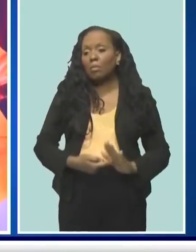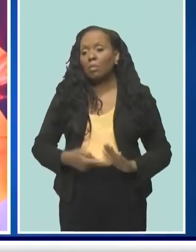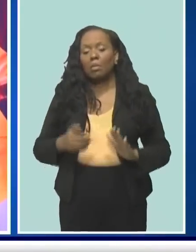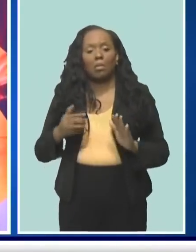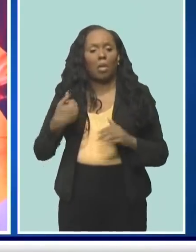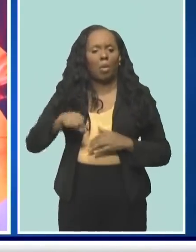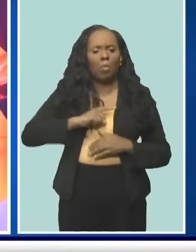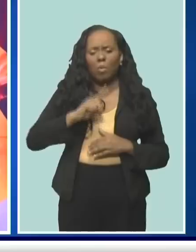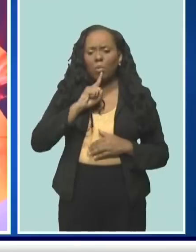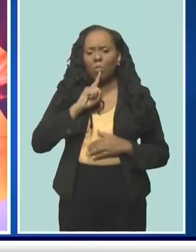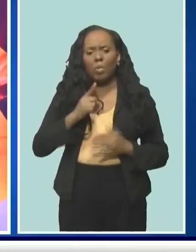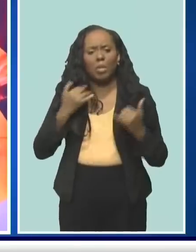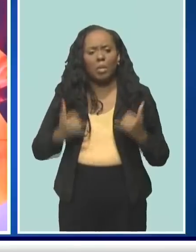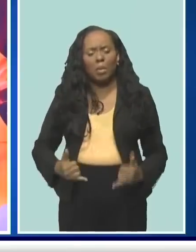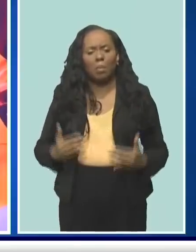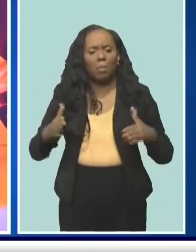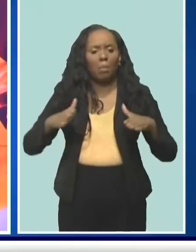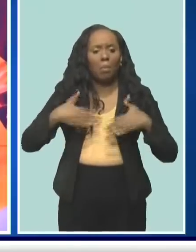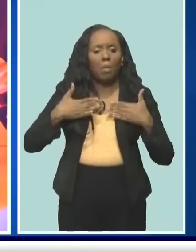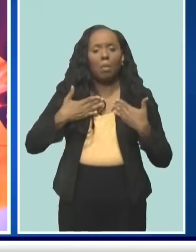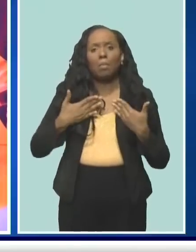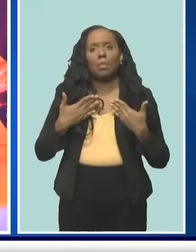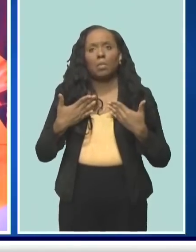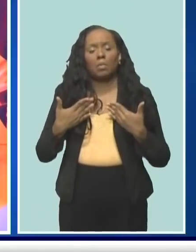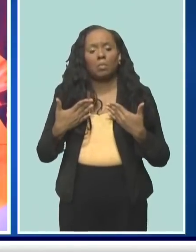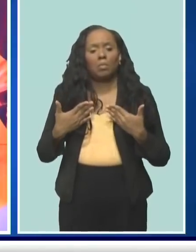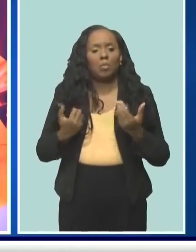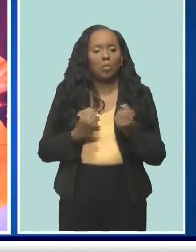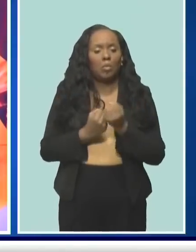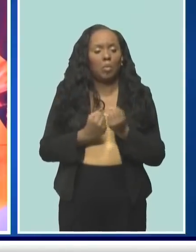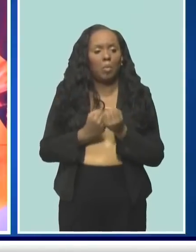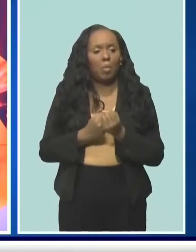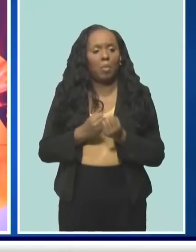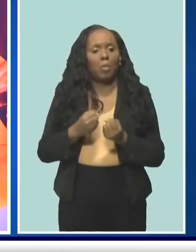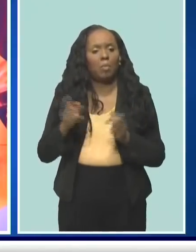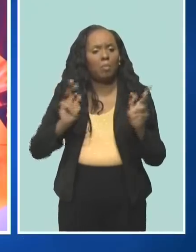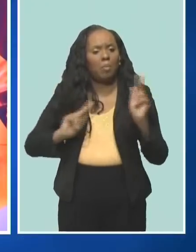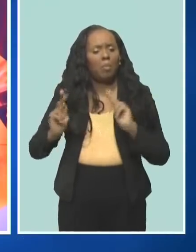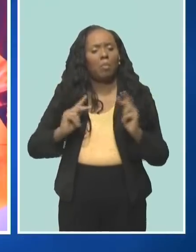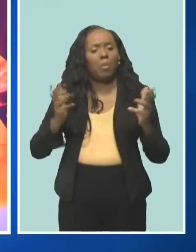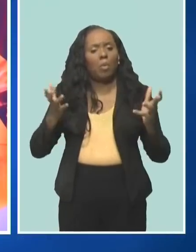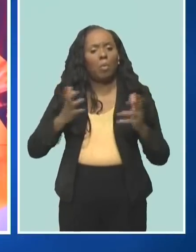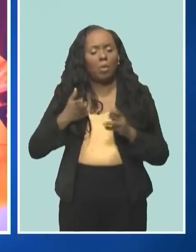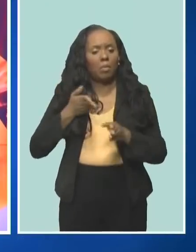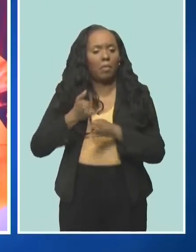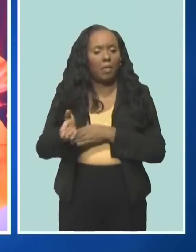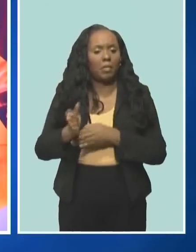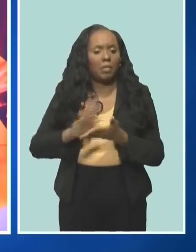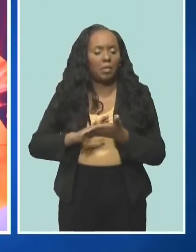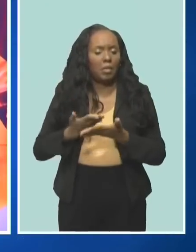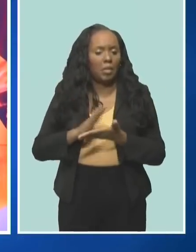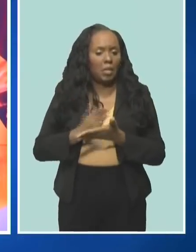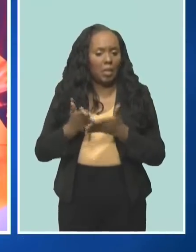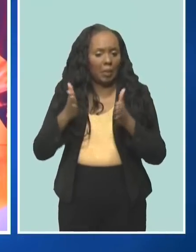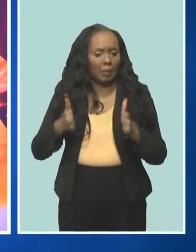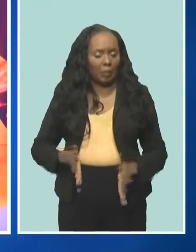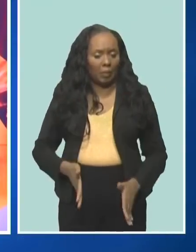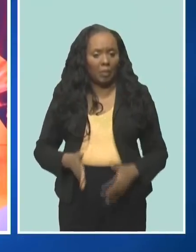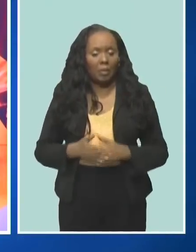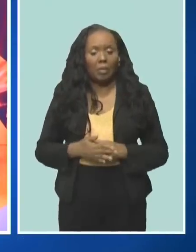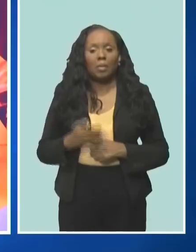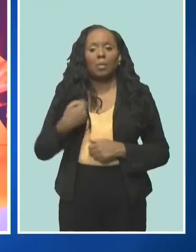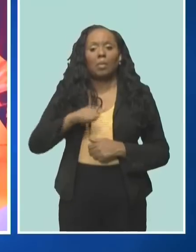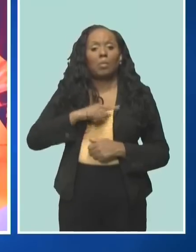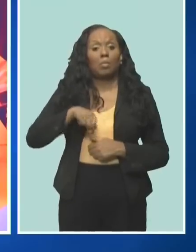be once again supporting aspiring chefs in Barbados. As I mentioned before, we are proud